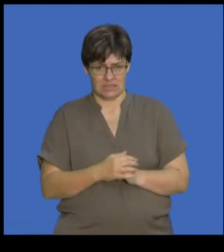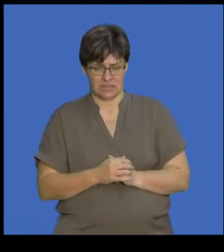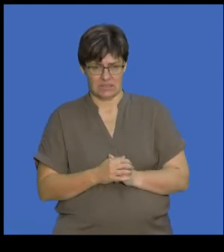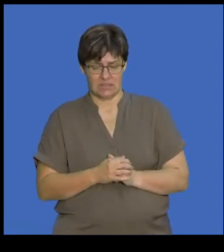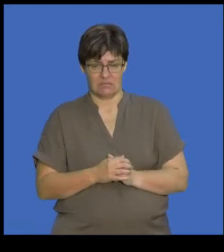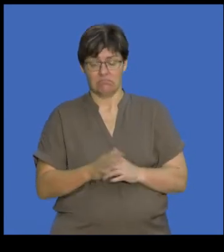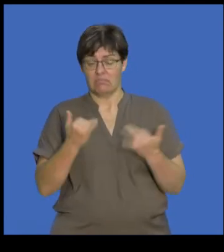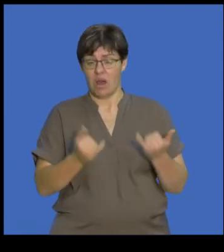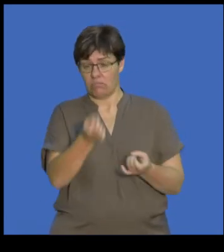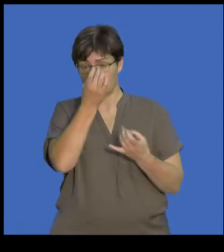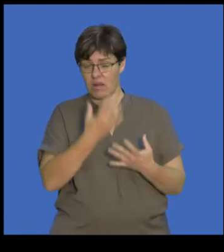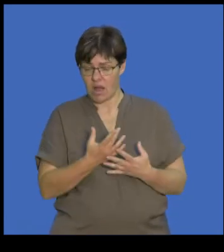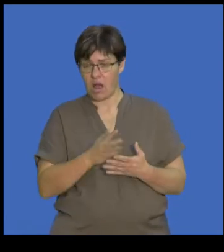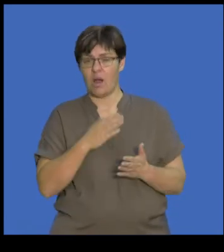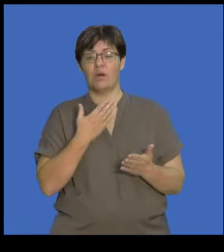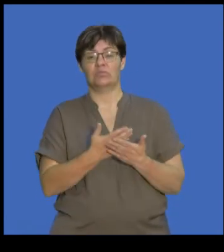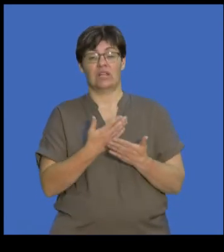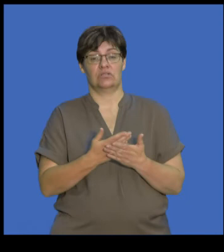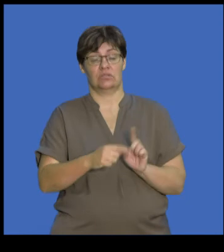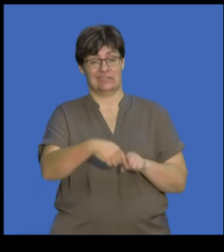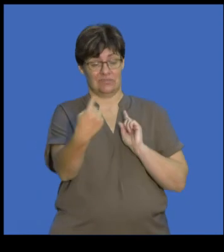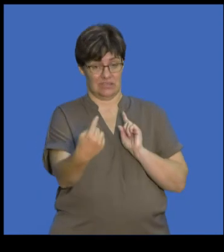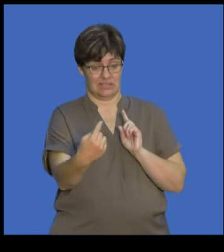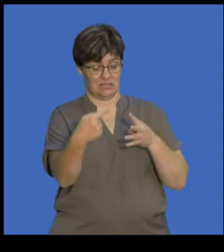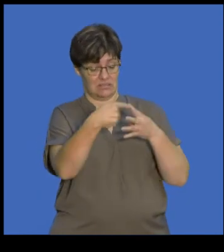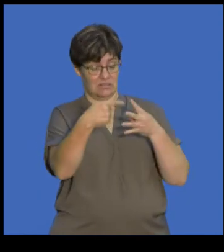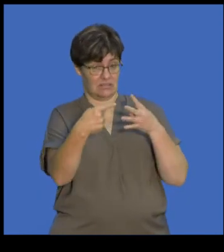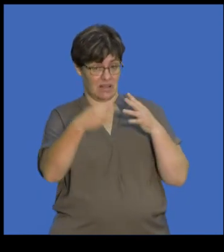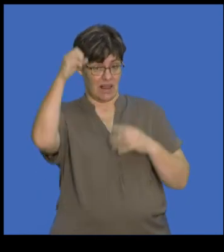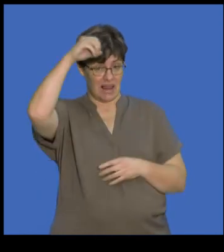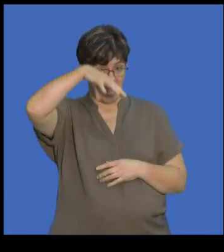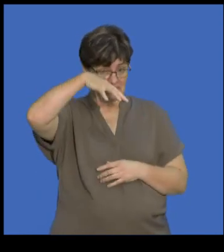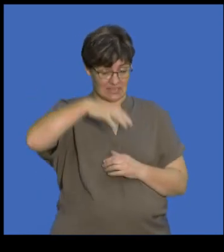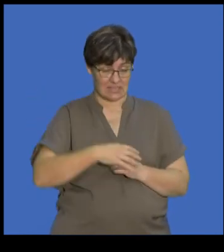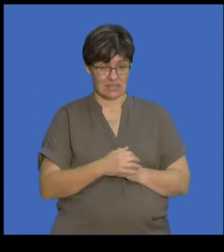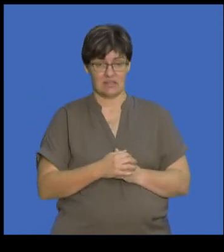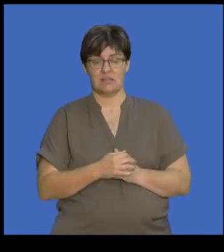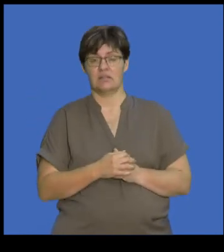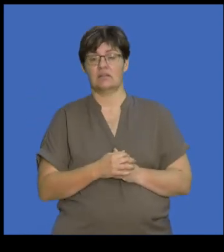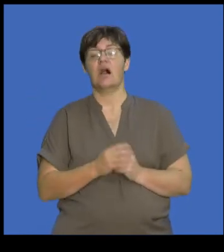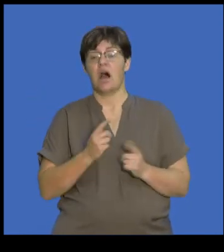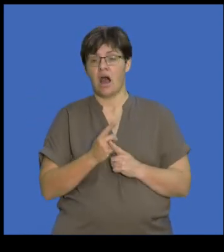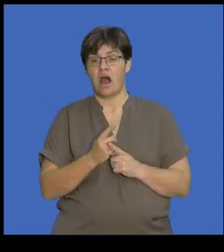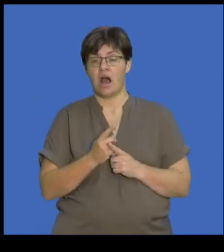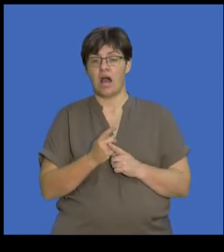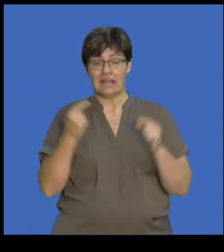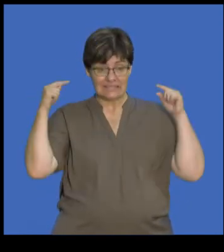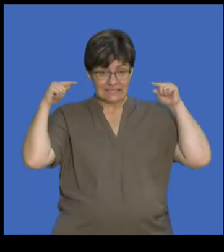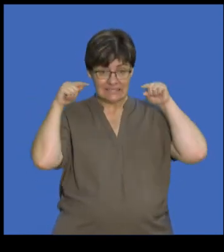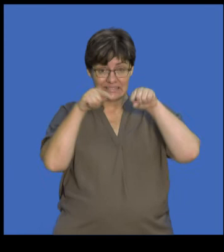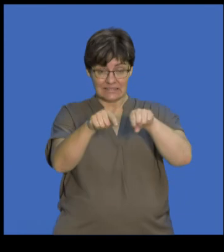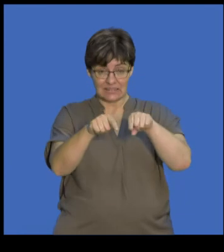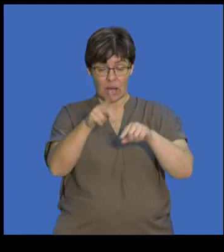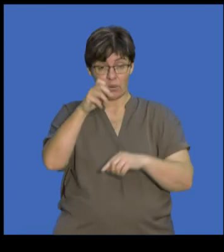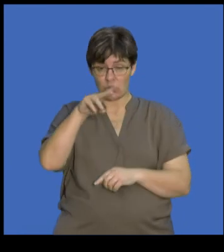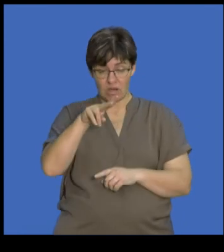immediately tell that the potential difference across this light bulb, okay, is not directly proportional to the current that's passing